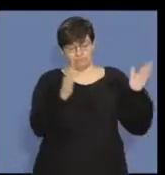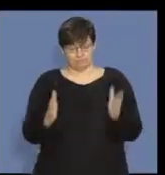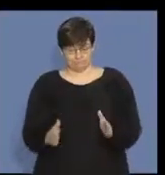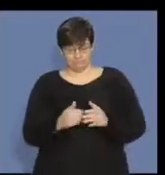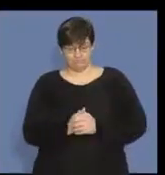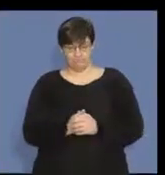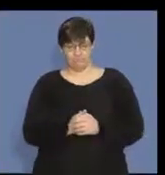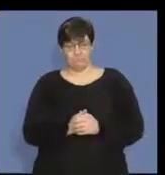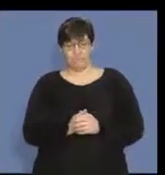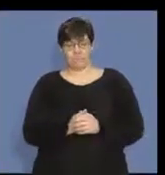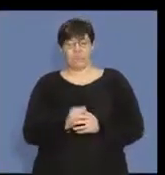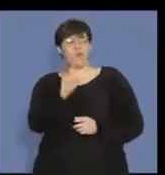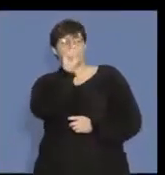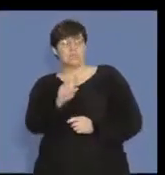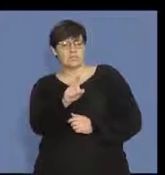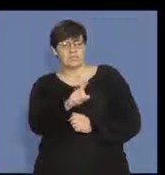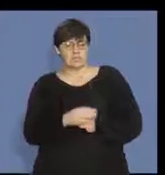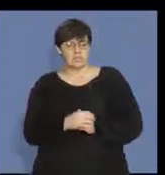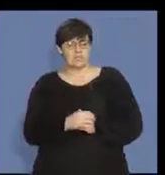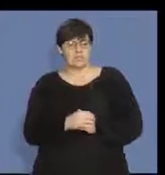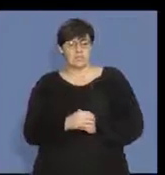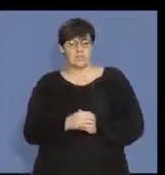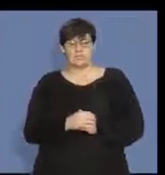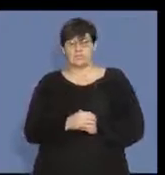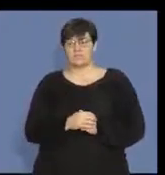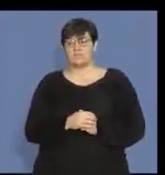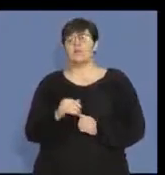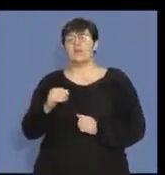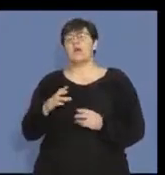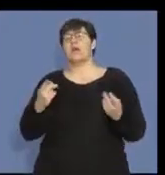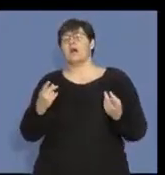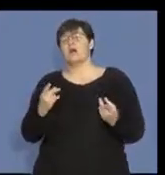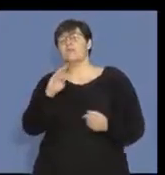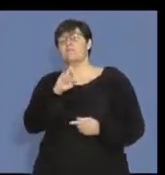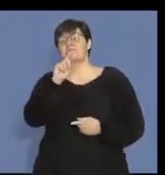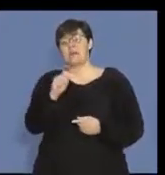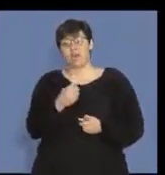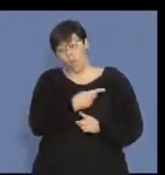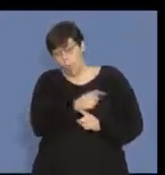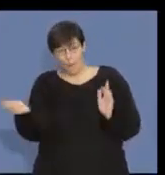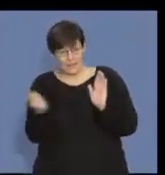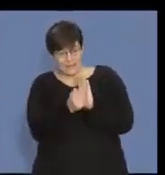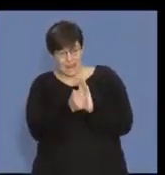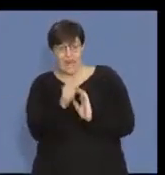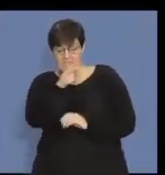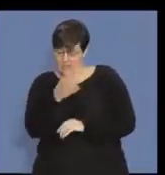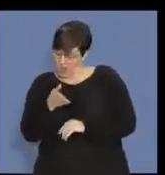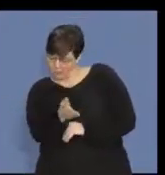Right. The question says, the owner insisted to claim VAT output on all